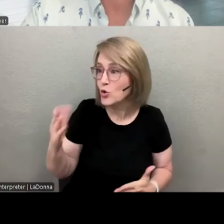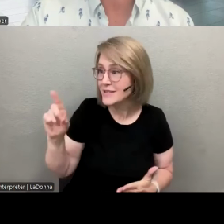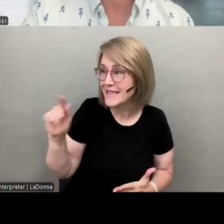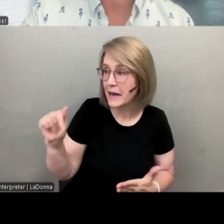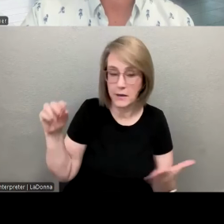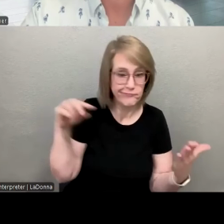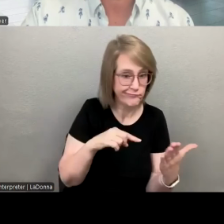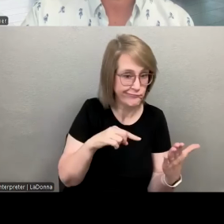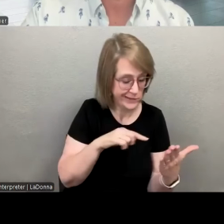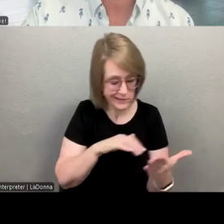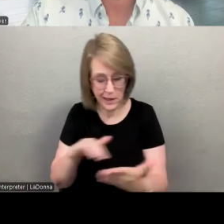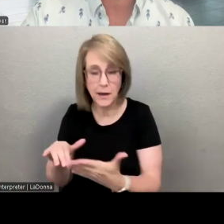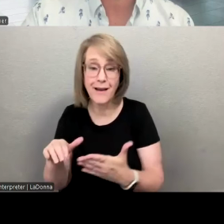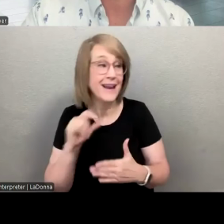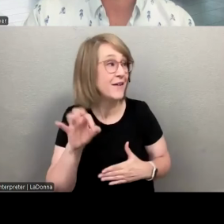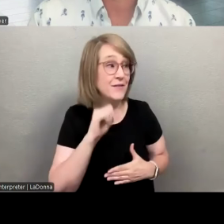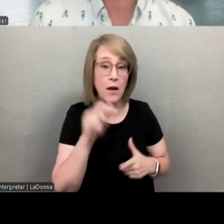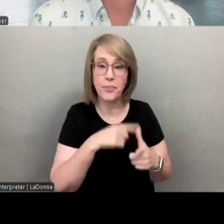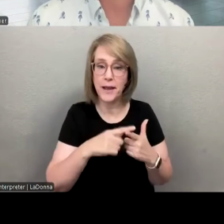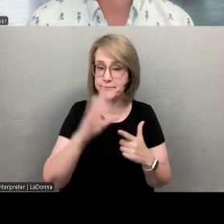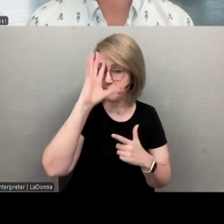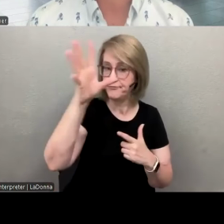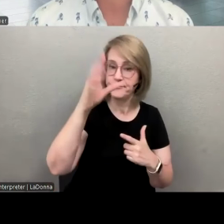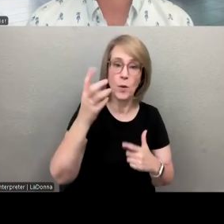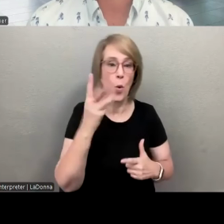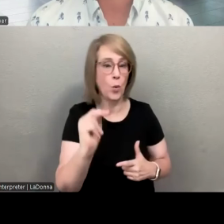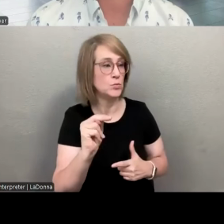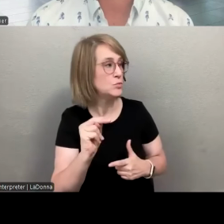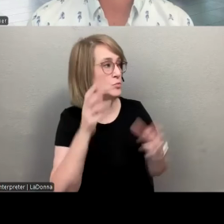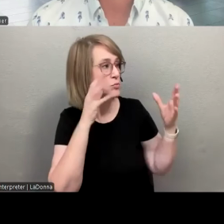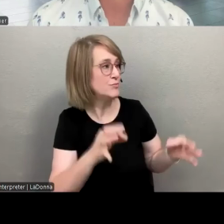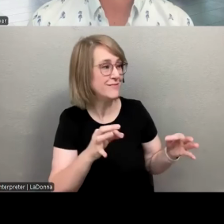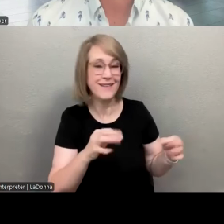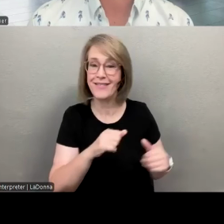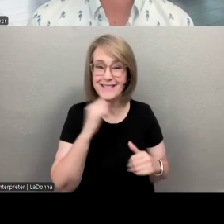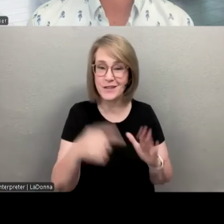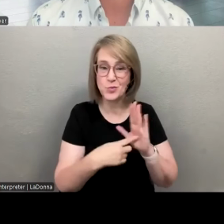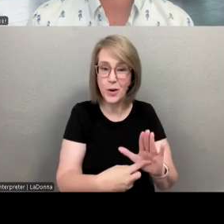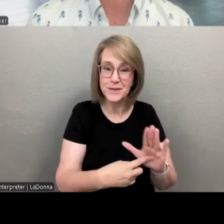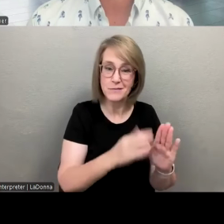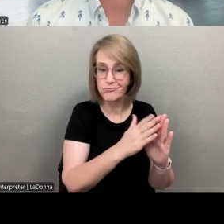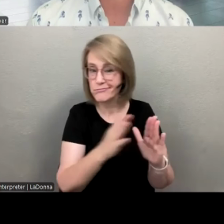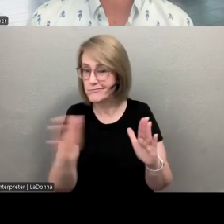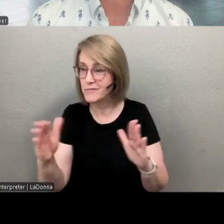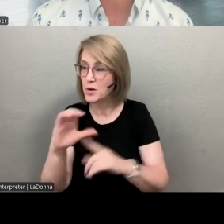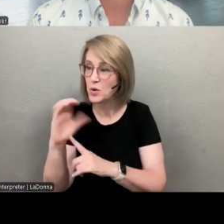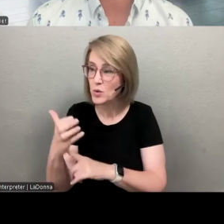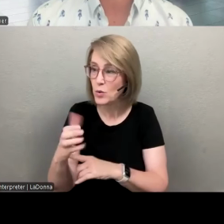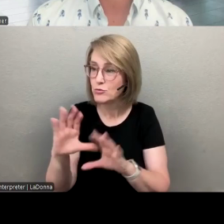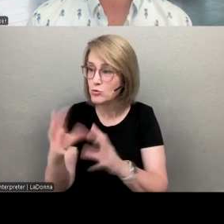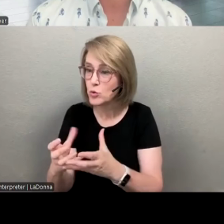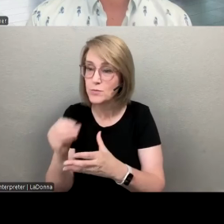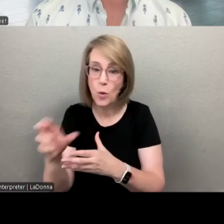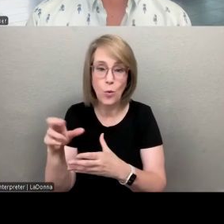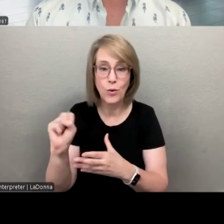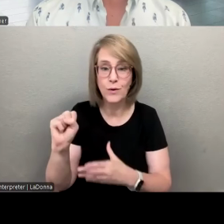our own idiosyncratic perspective, which could not be very representative of different types of cultural groups and